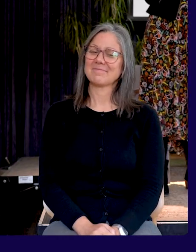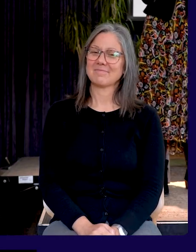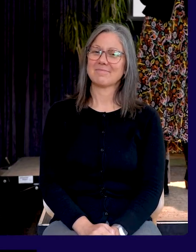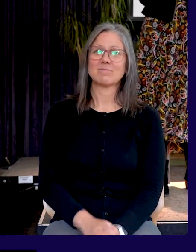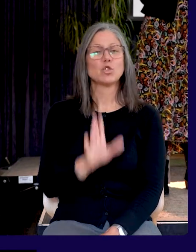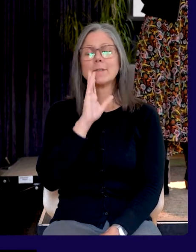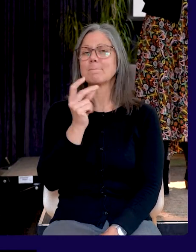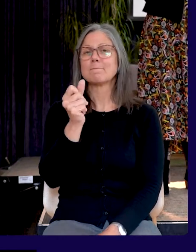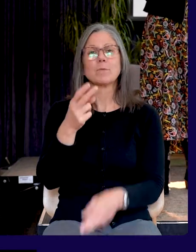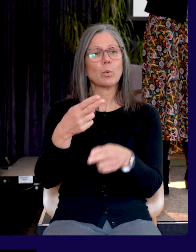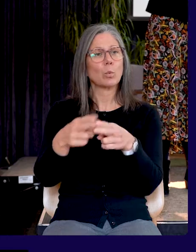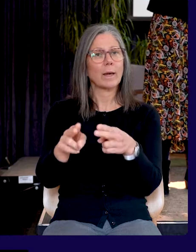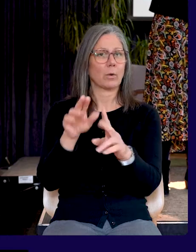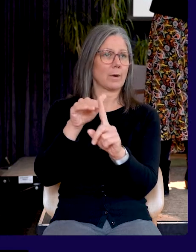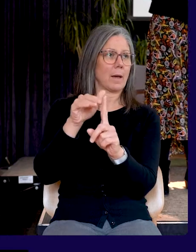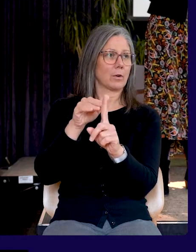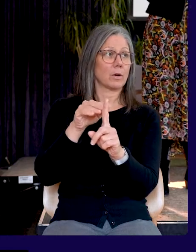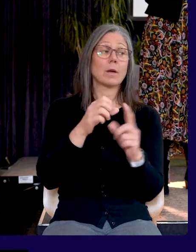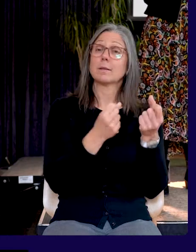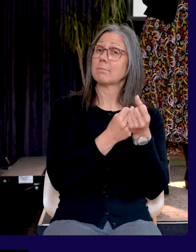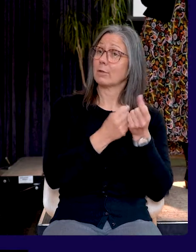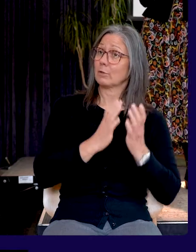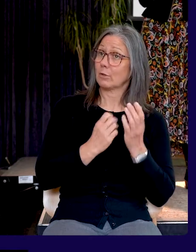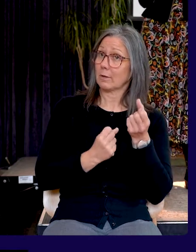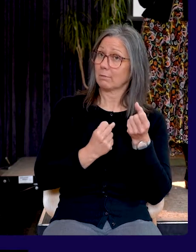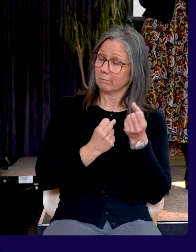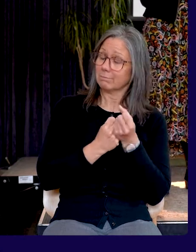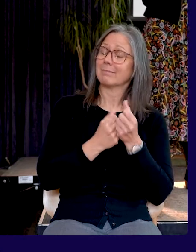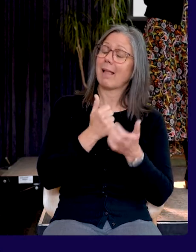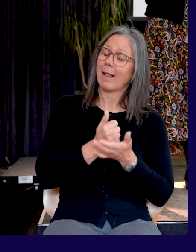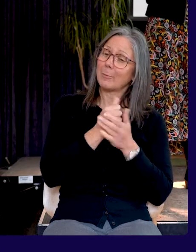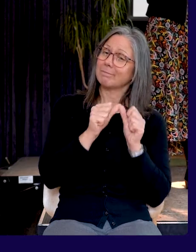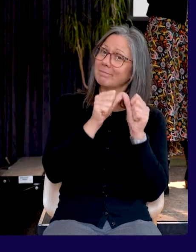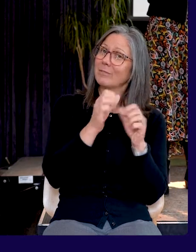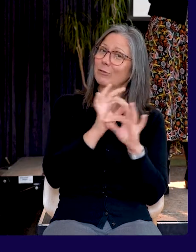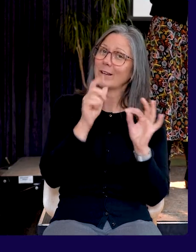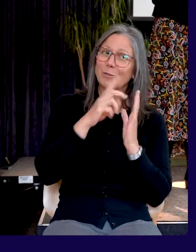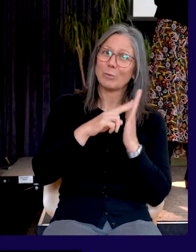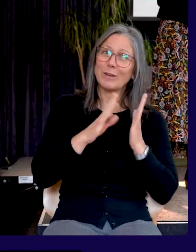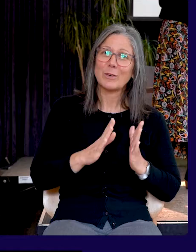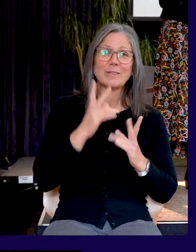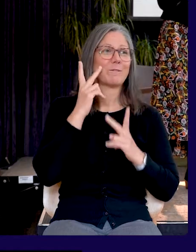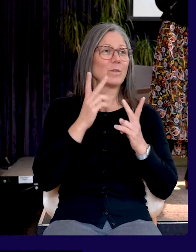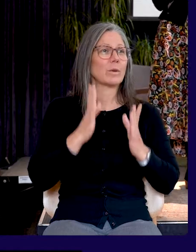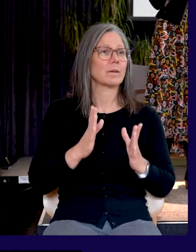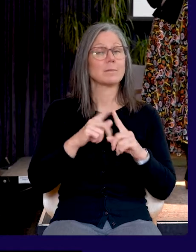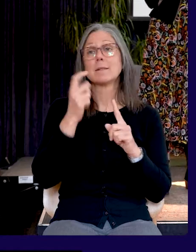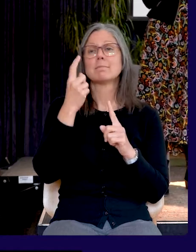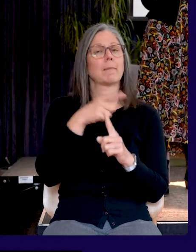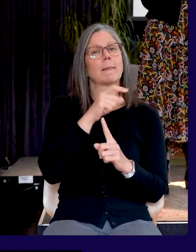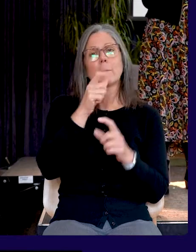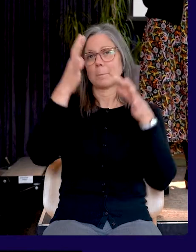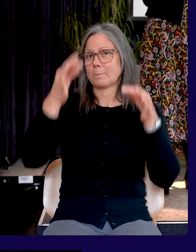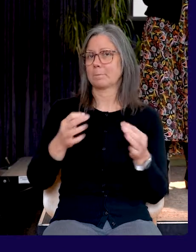And just a quick reminder that's important to say, while sponsors help keep the 19th events free for our readers and our viewers to attend, they play no part in the